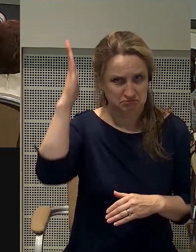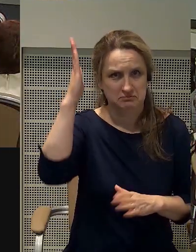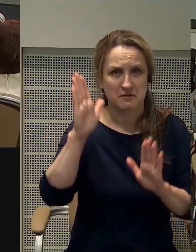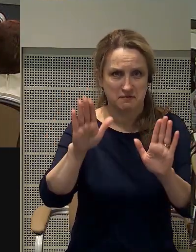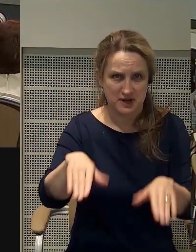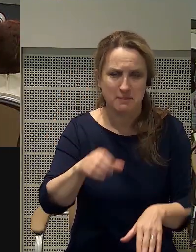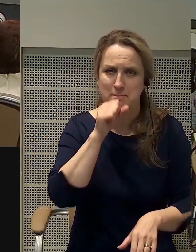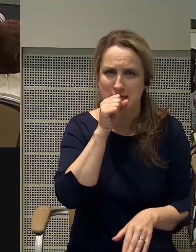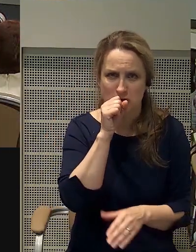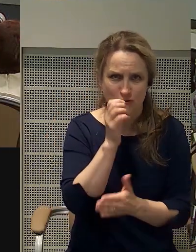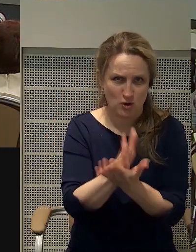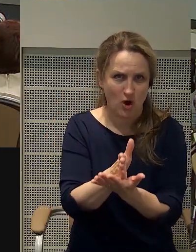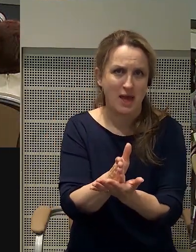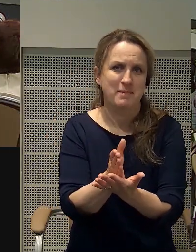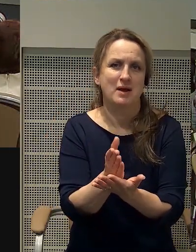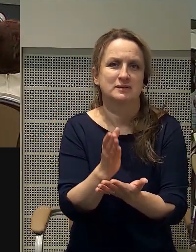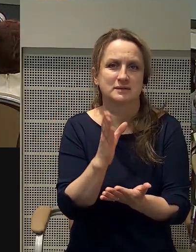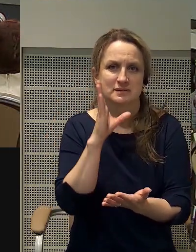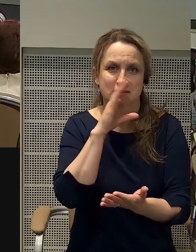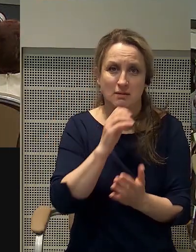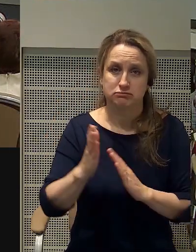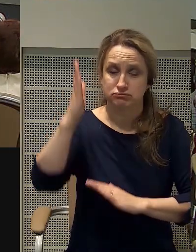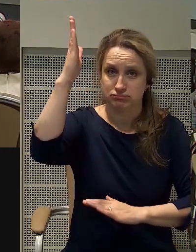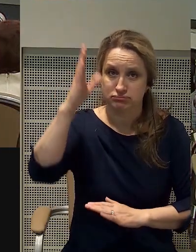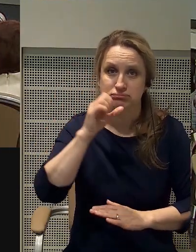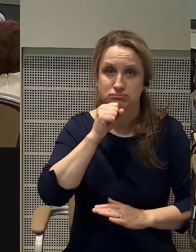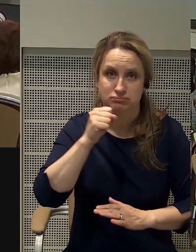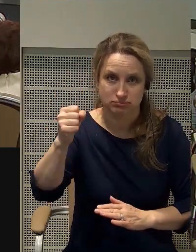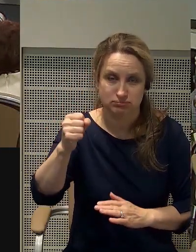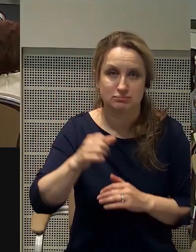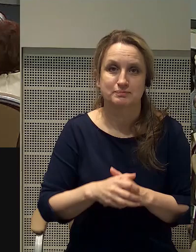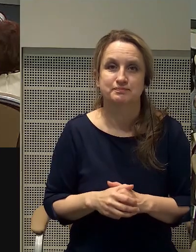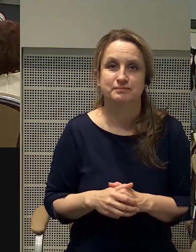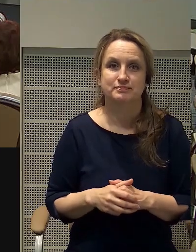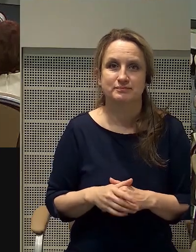olemas. If you want to, you can just raise your hand. Jah,